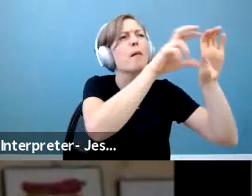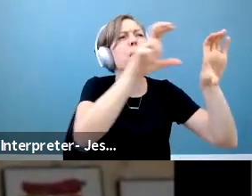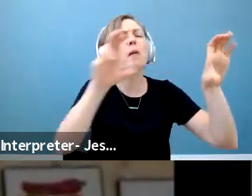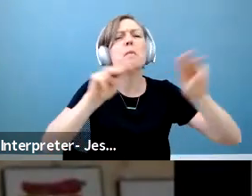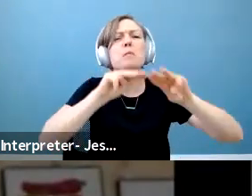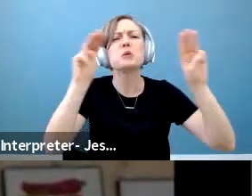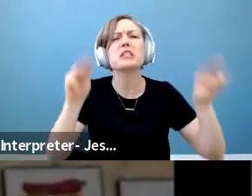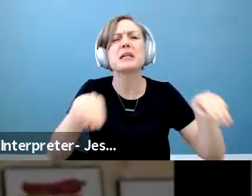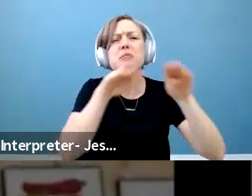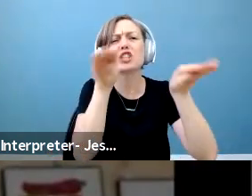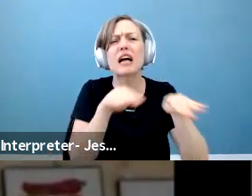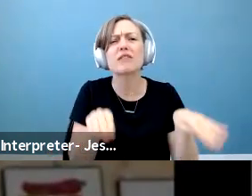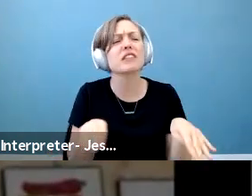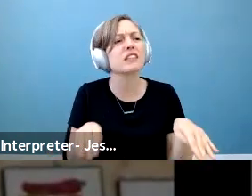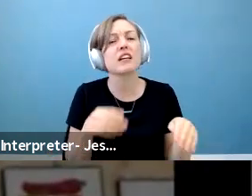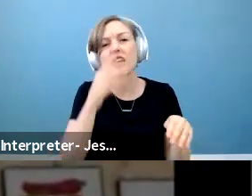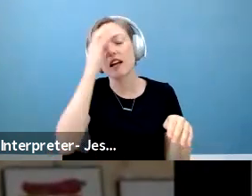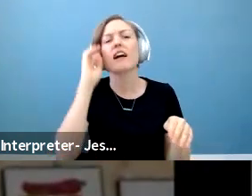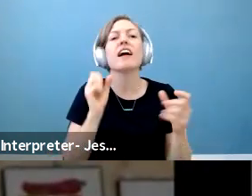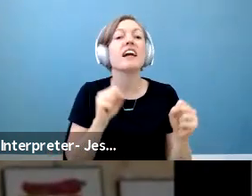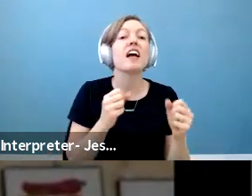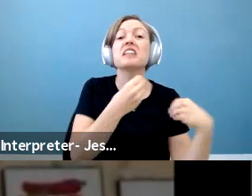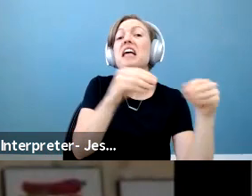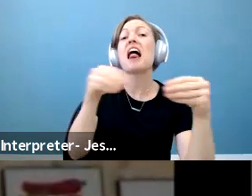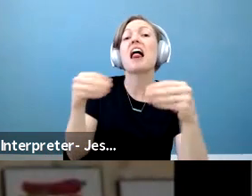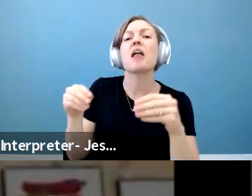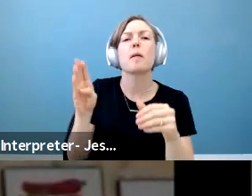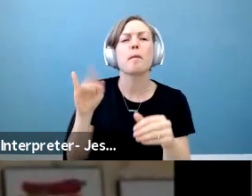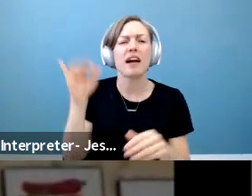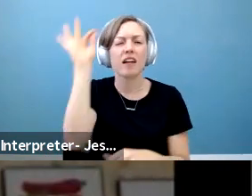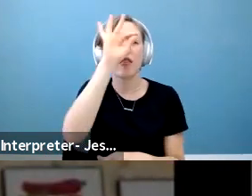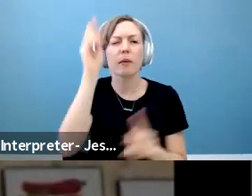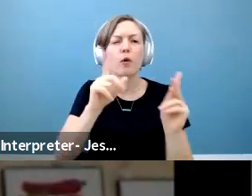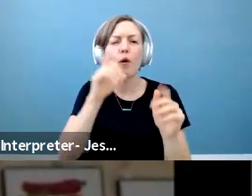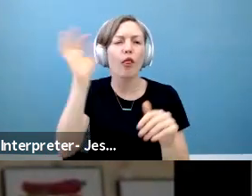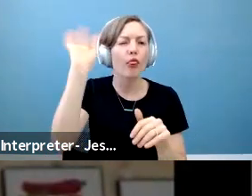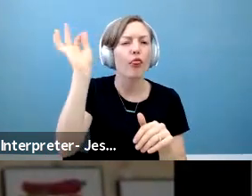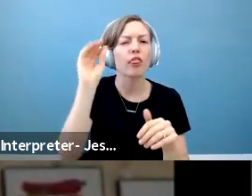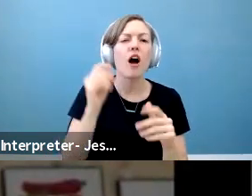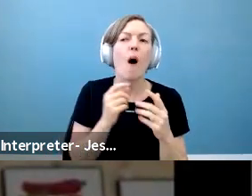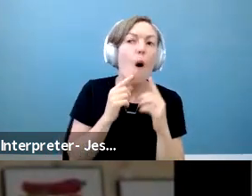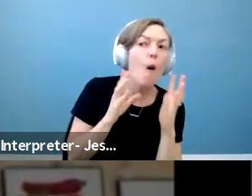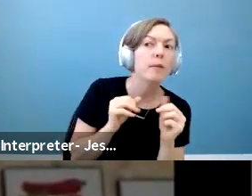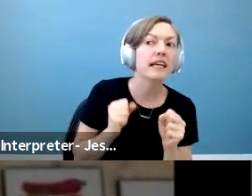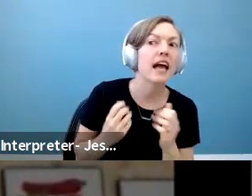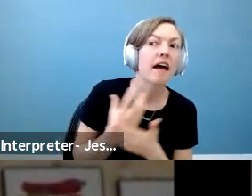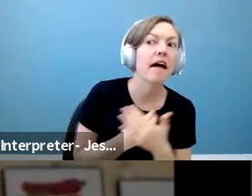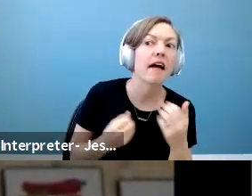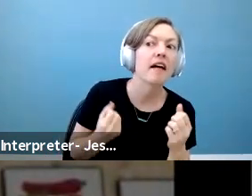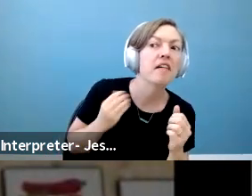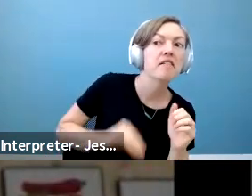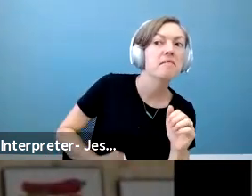and you can frequently find them for sale by ignorant people hoping to make thousands of dollars off our culture and